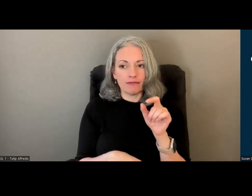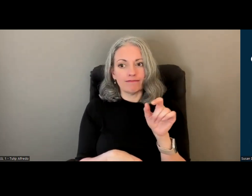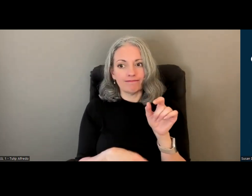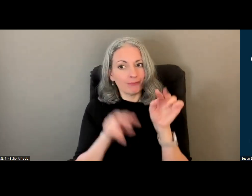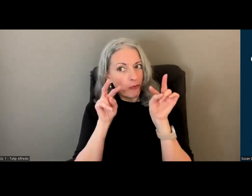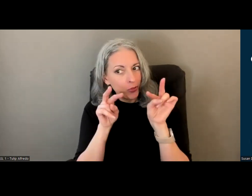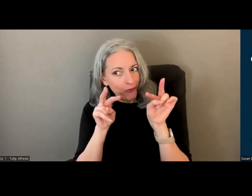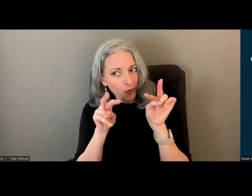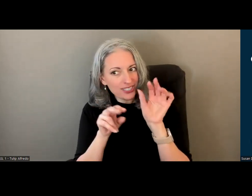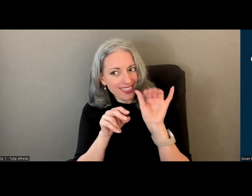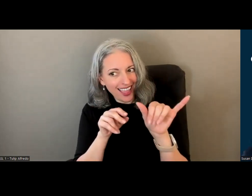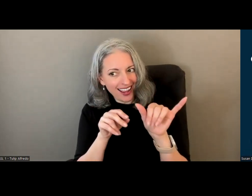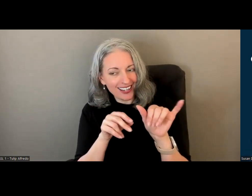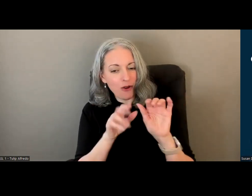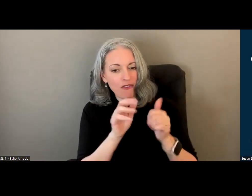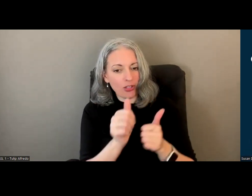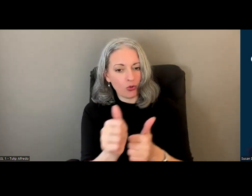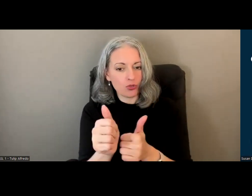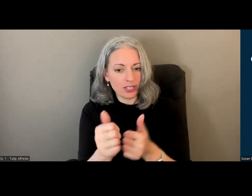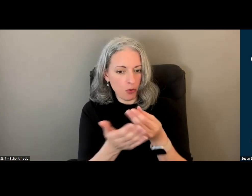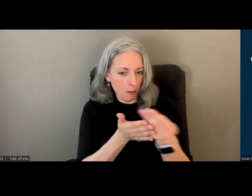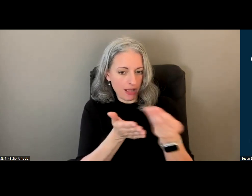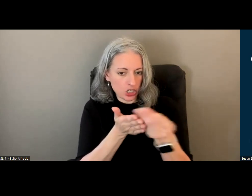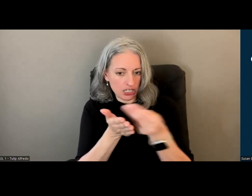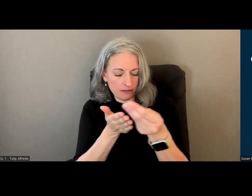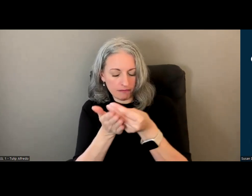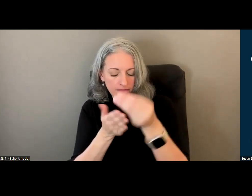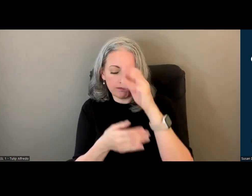of that and just following closely with the budget, the